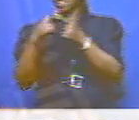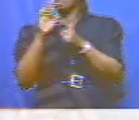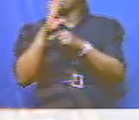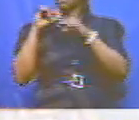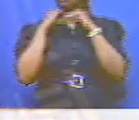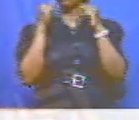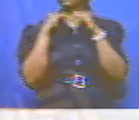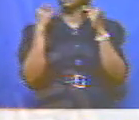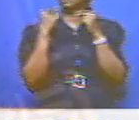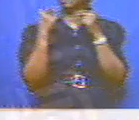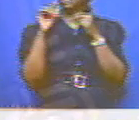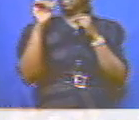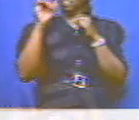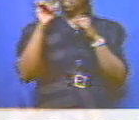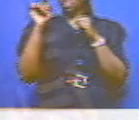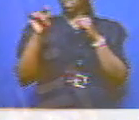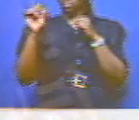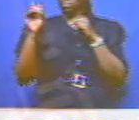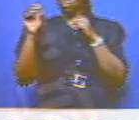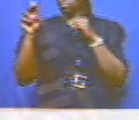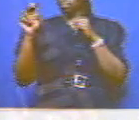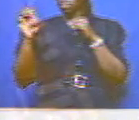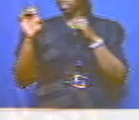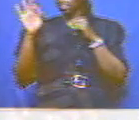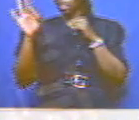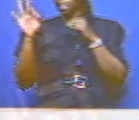Kana Zone 3 in November. Mm-hmm. And